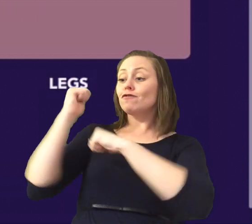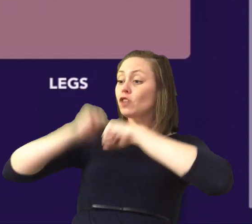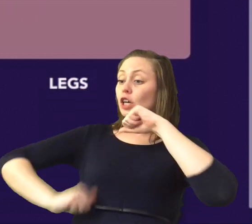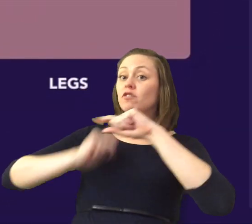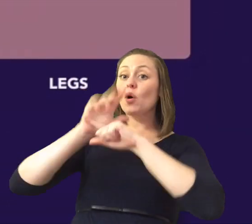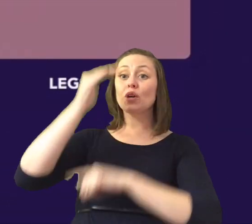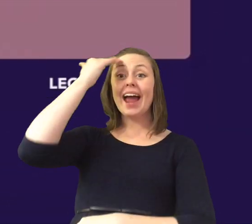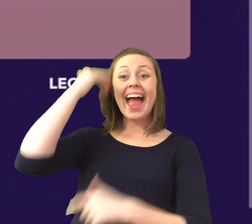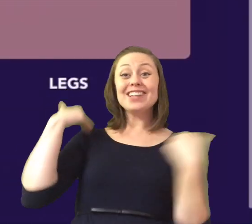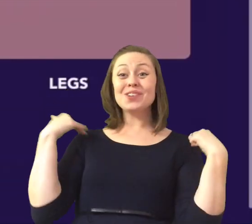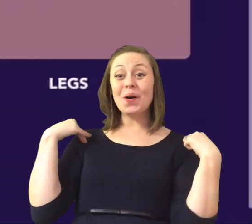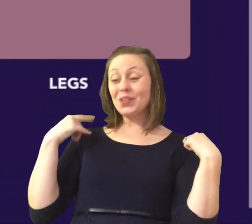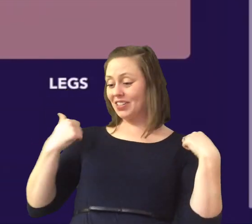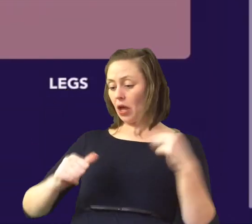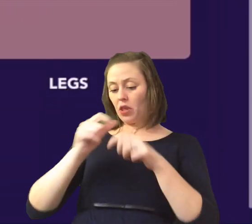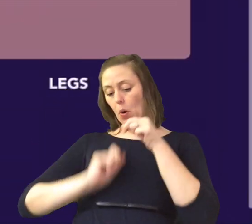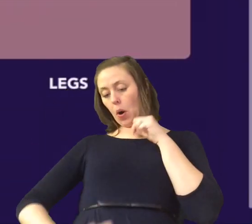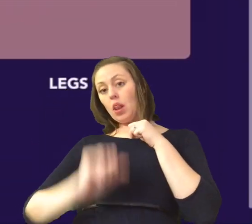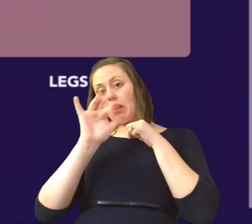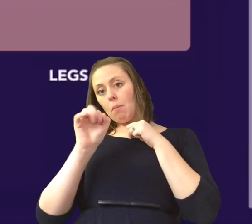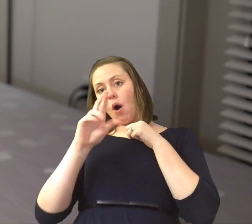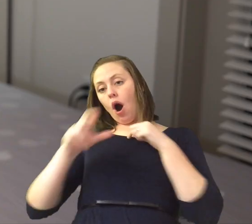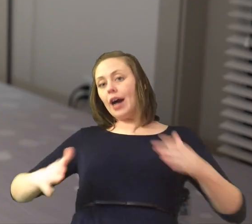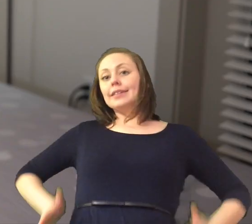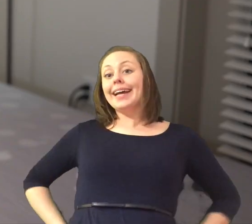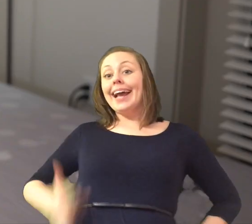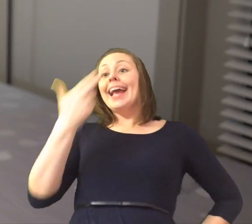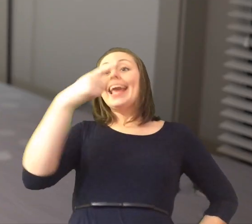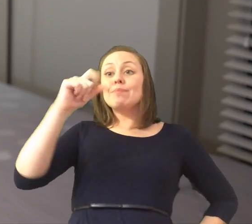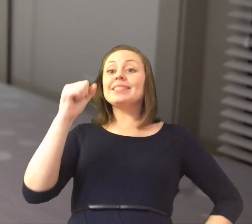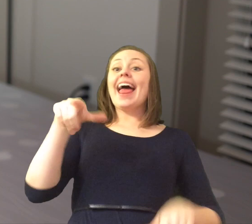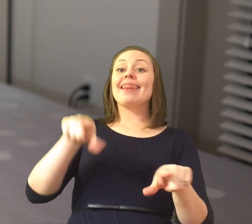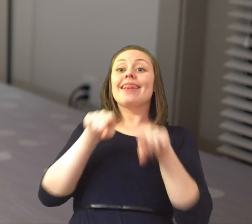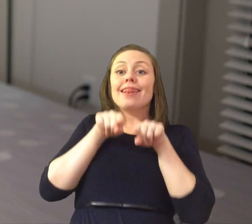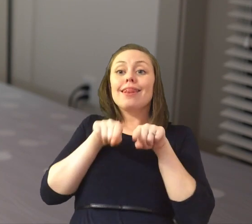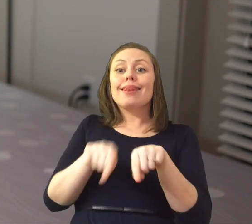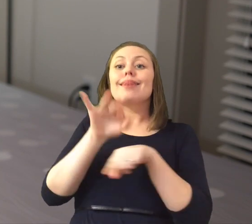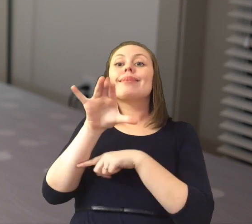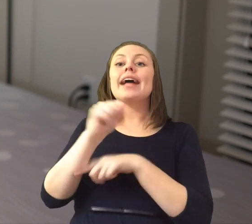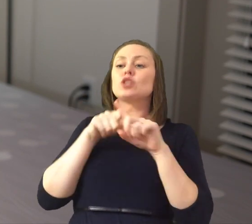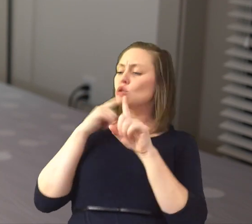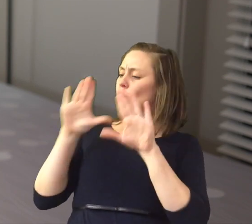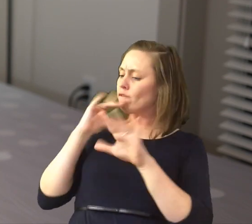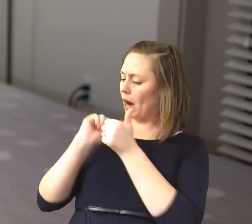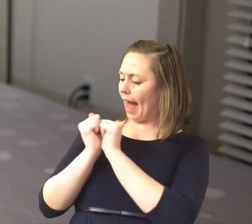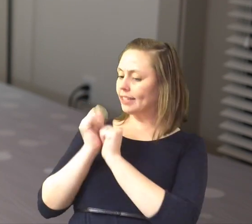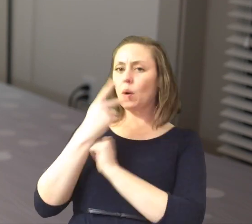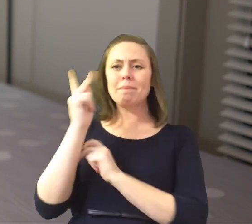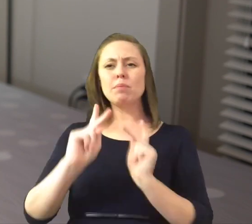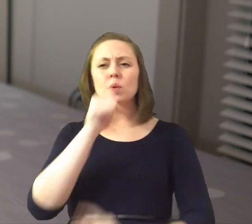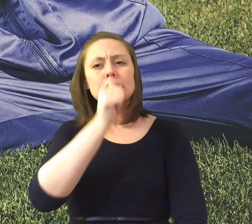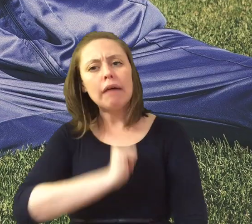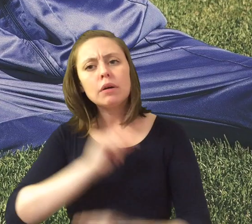shoulders, your lumbar, your hips, and your legs. So this makes ReST a great bed for athletes or anyone suffering